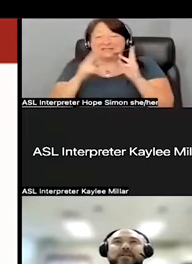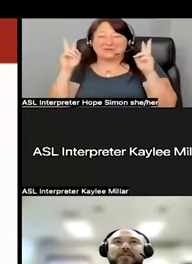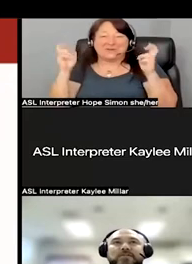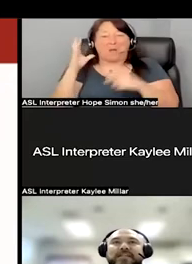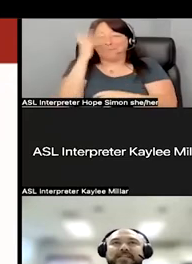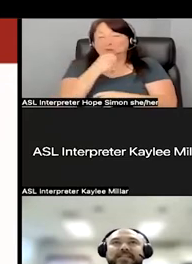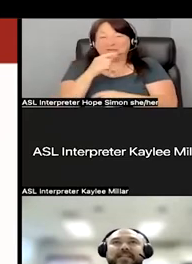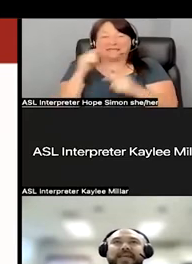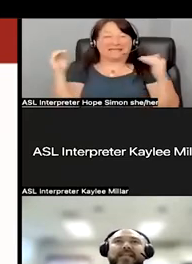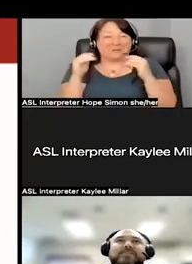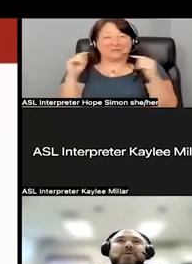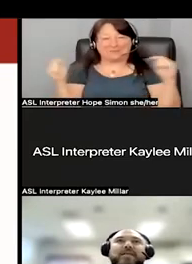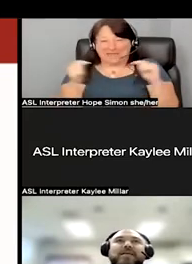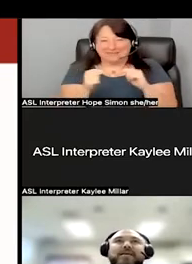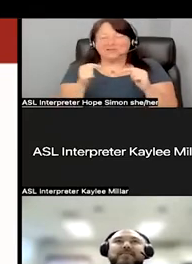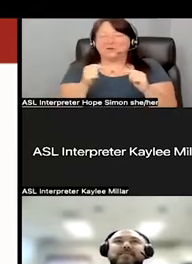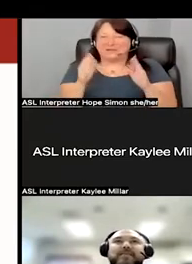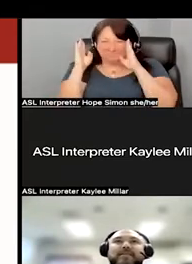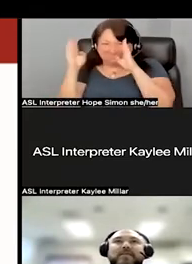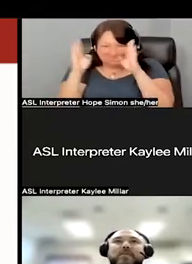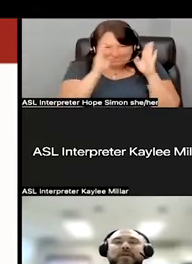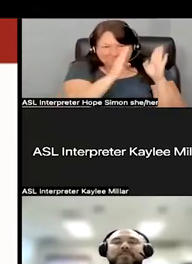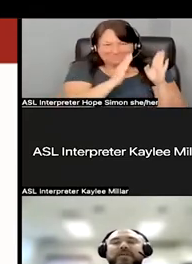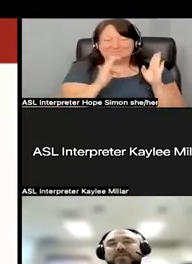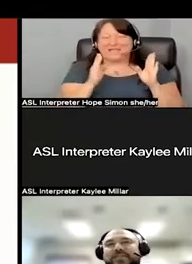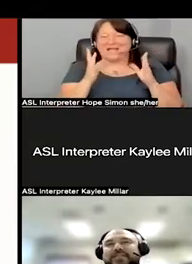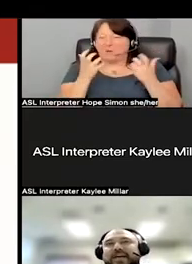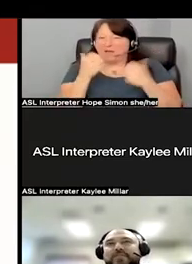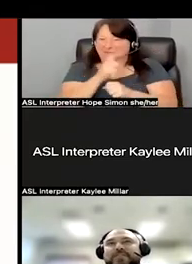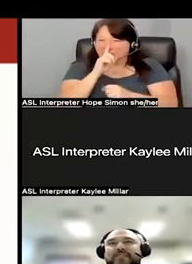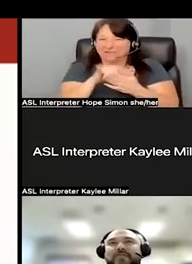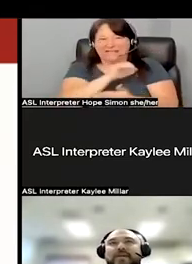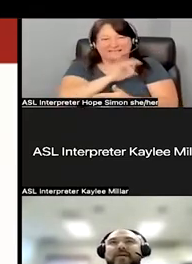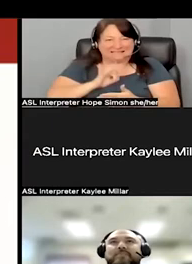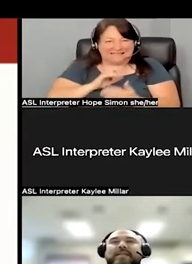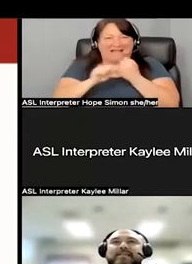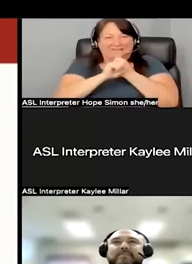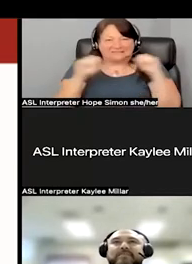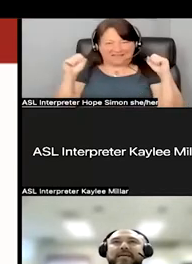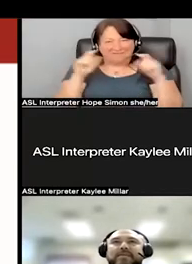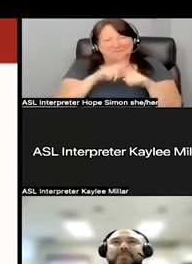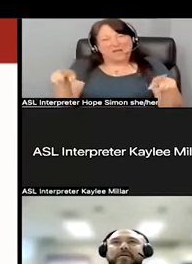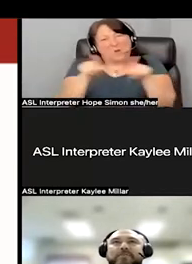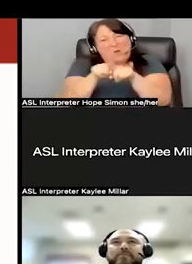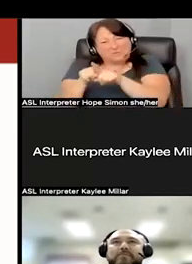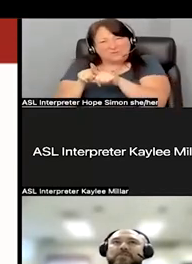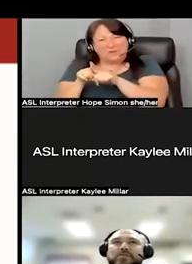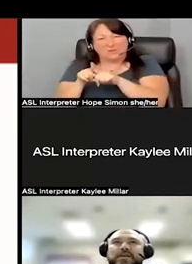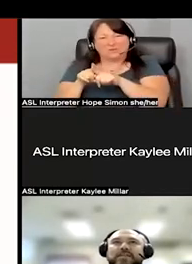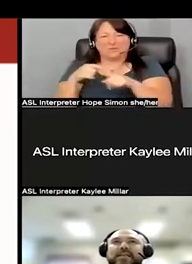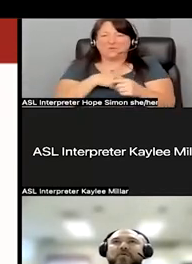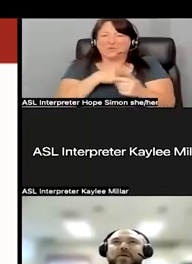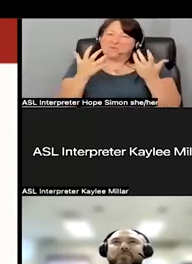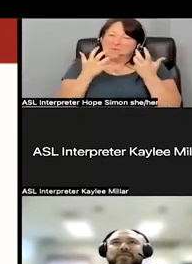really learn to listen and try to, we wanted to make sure that the staff were safe, but at the same time, make